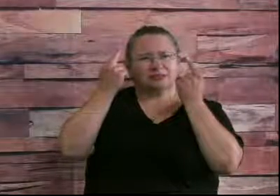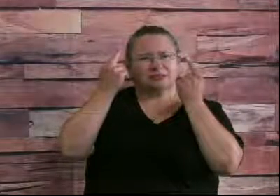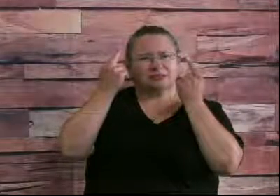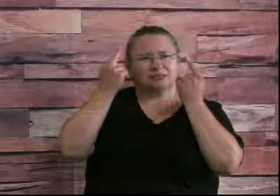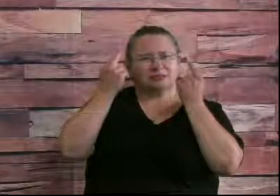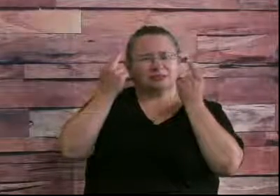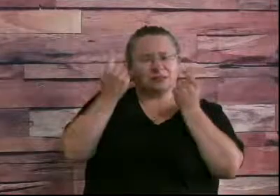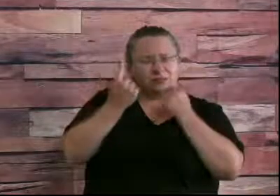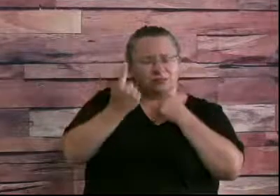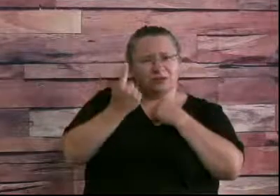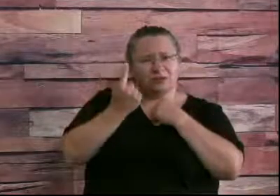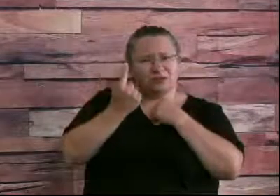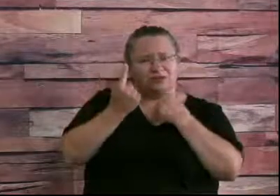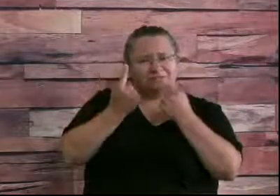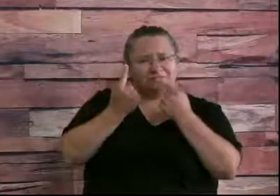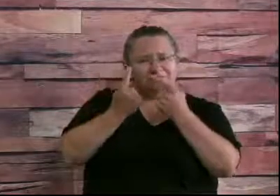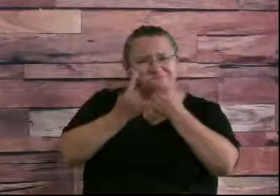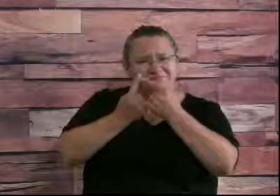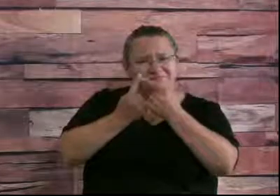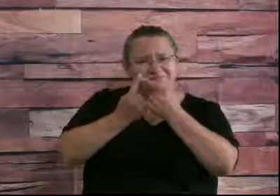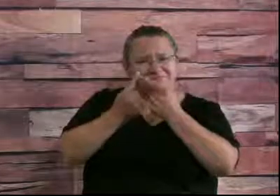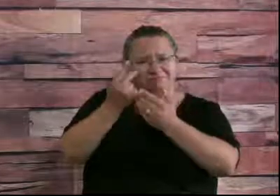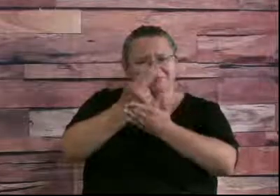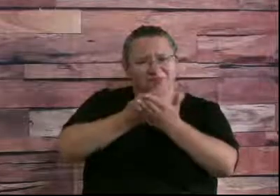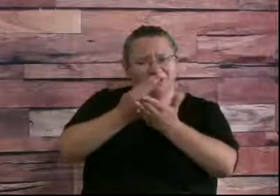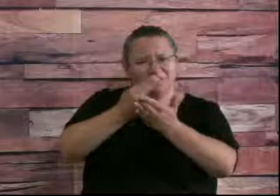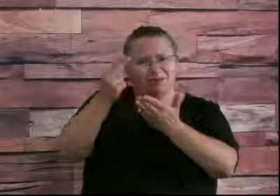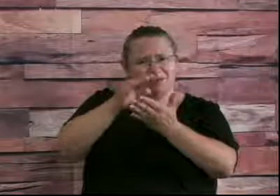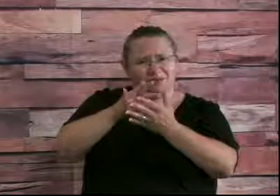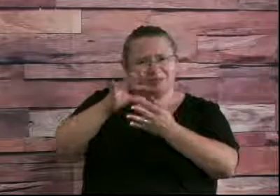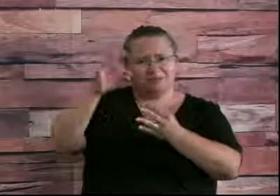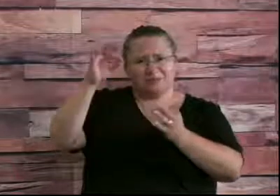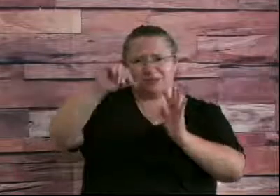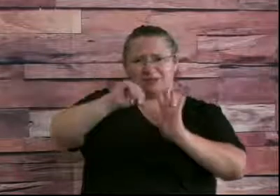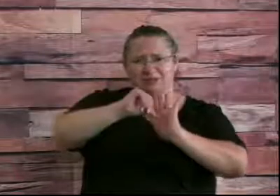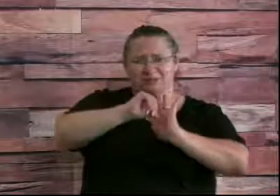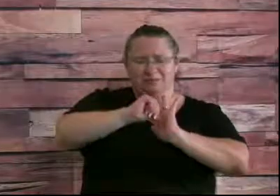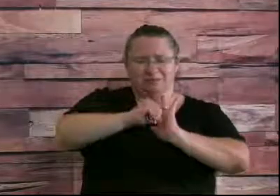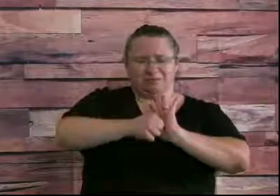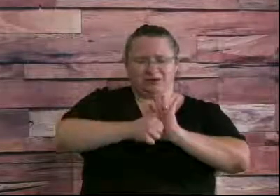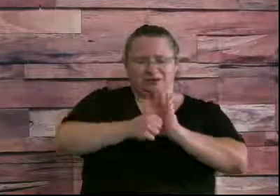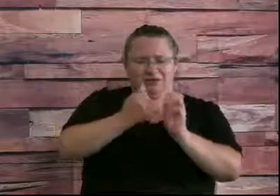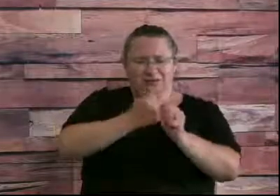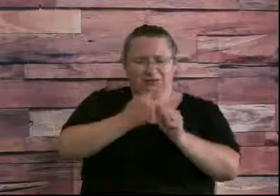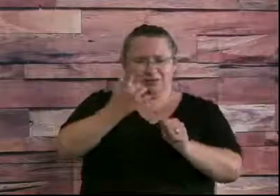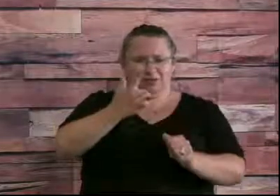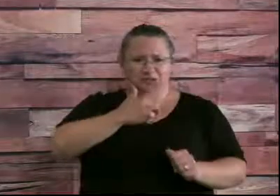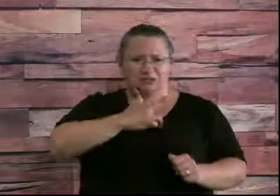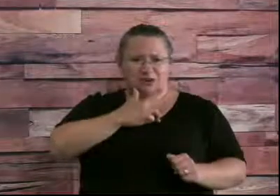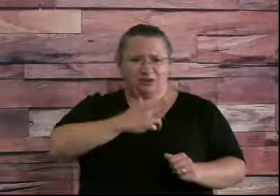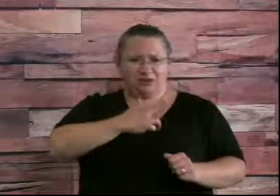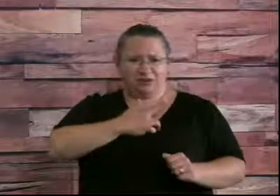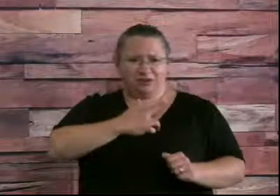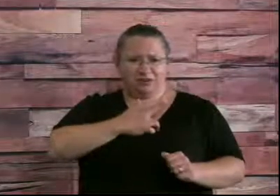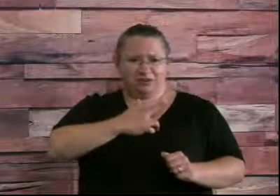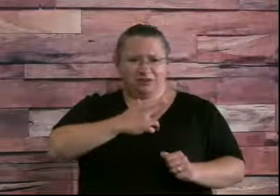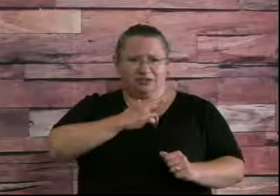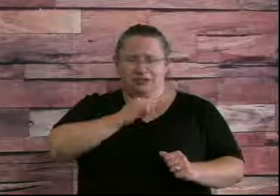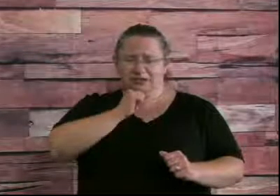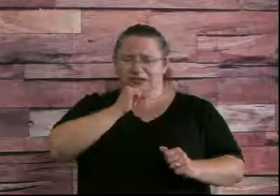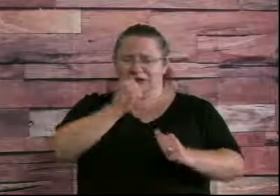that, well, one, there's the Holy Spirit is not going to impress on everyone's heart, and not everyone is going